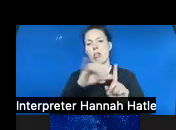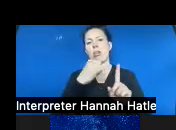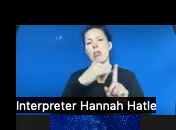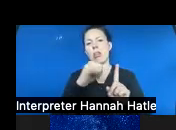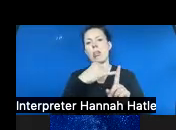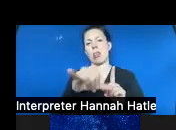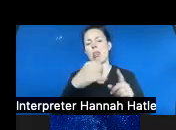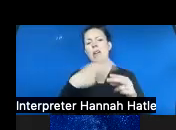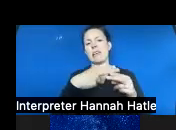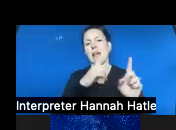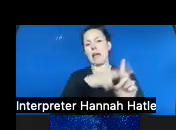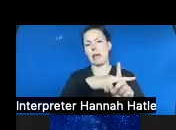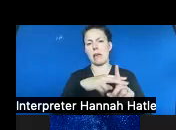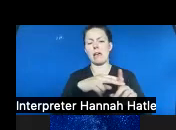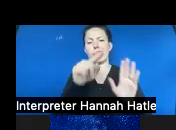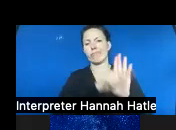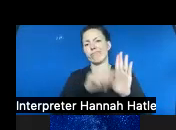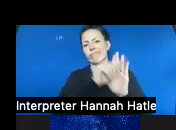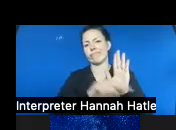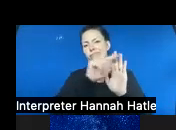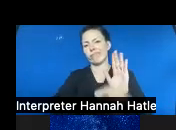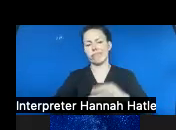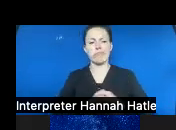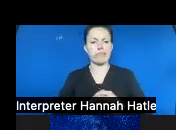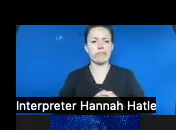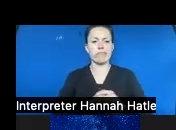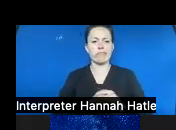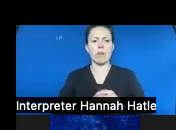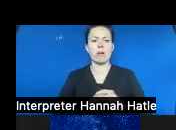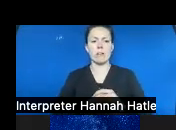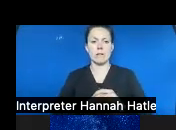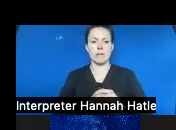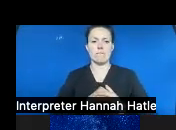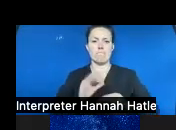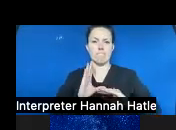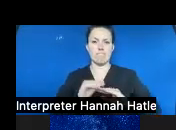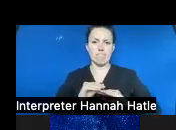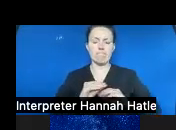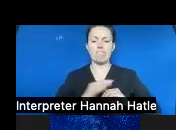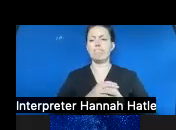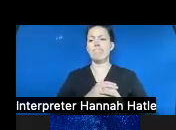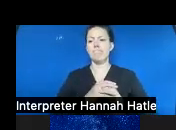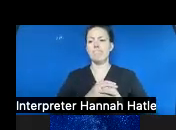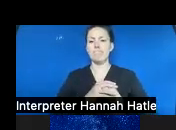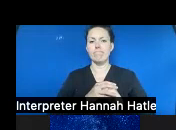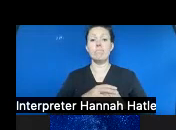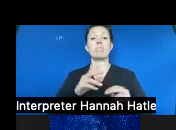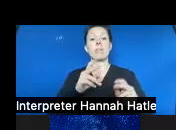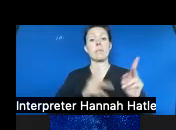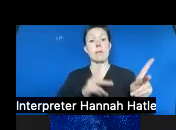ugly words we get labeled with. And people that either stop sex work